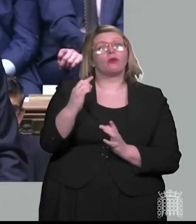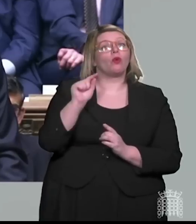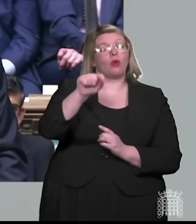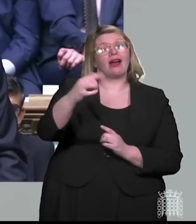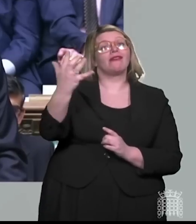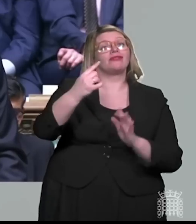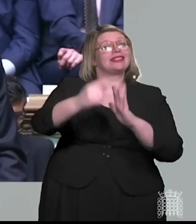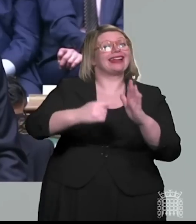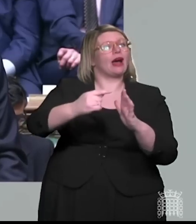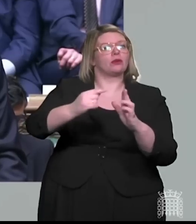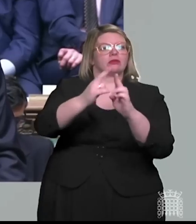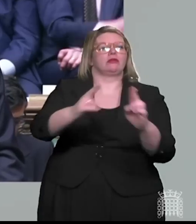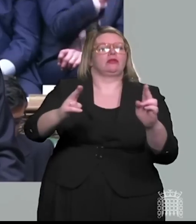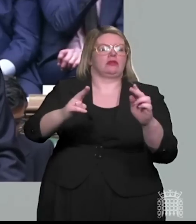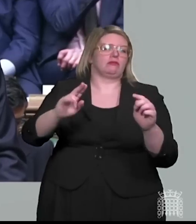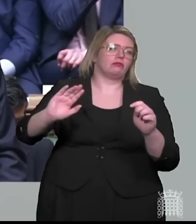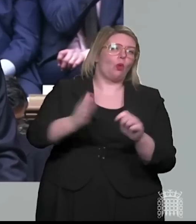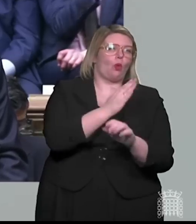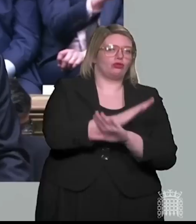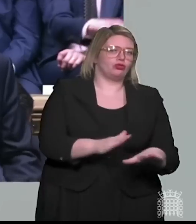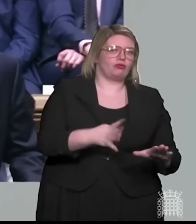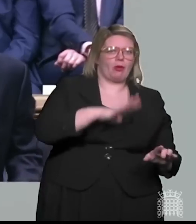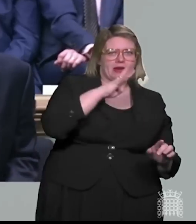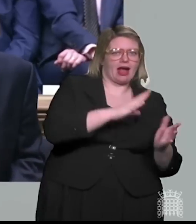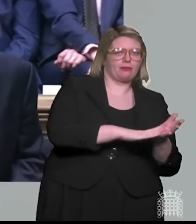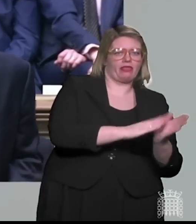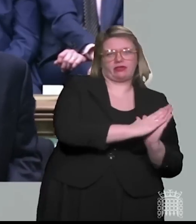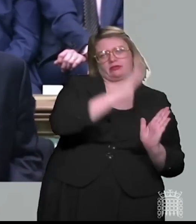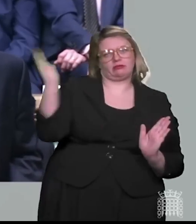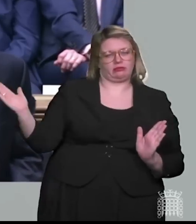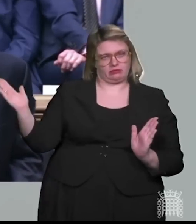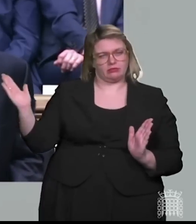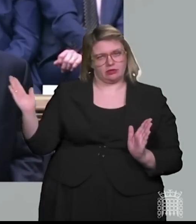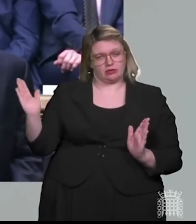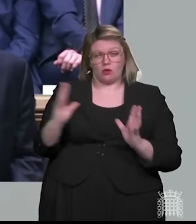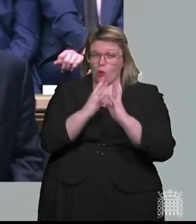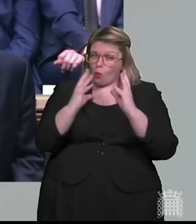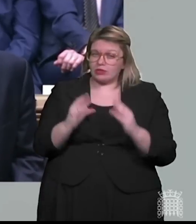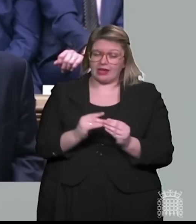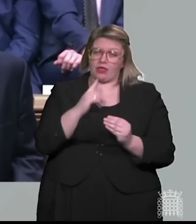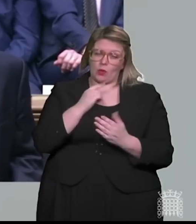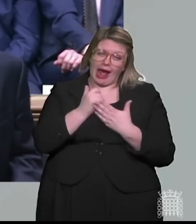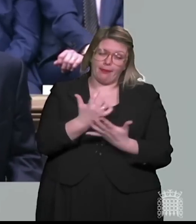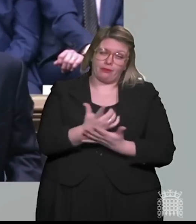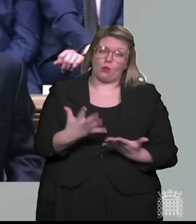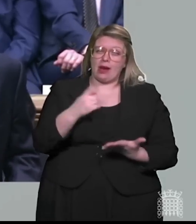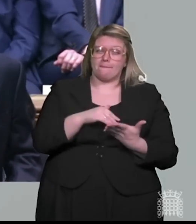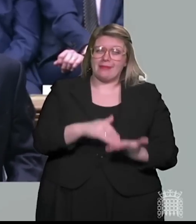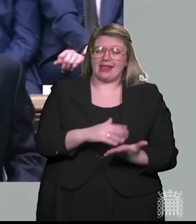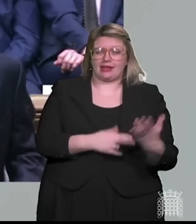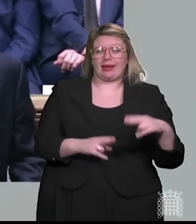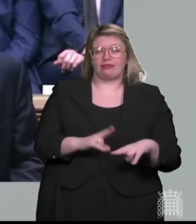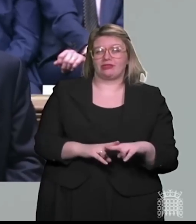15 hours will be extended to all children from 9 months up, meaning a total of nearly 1 million parents will